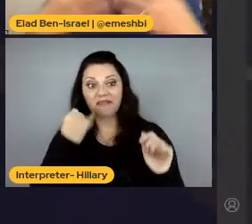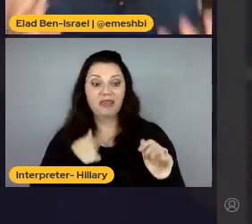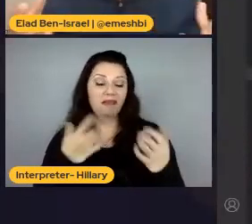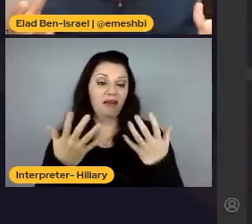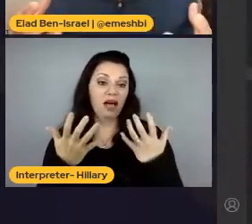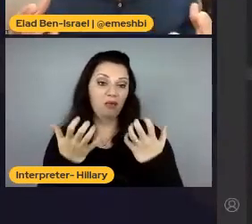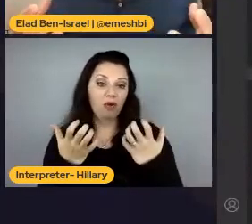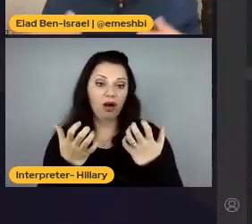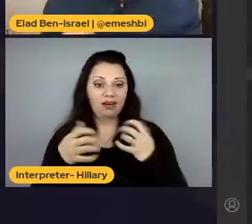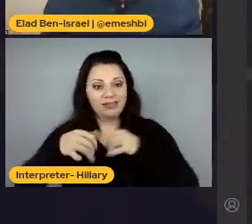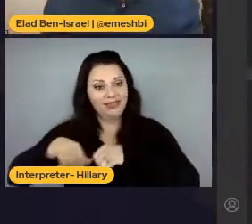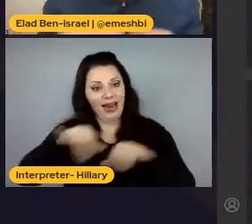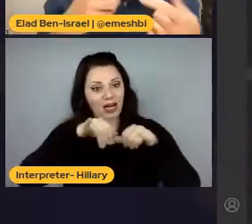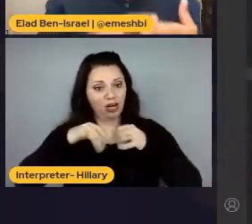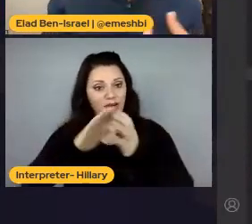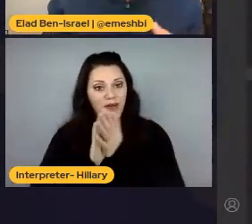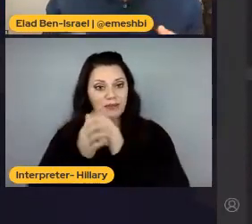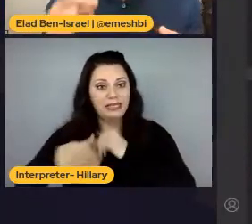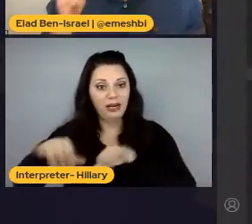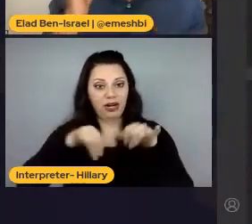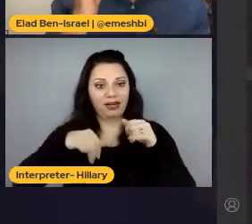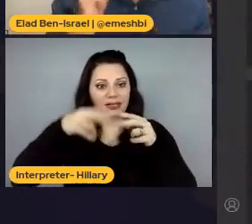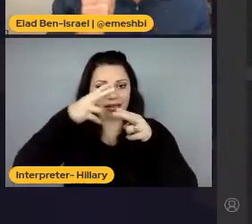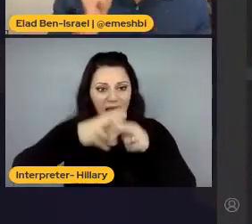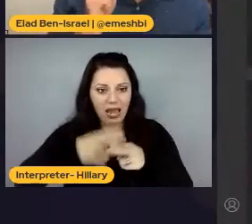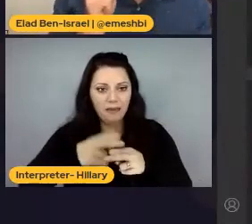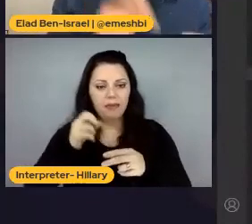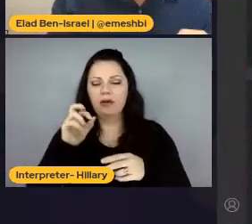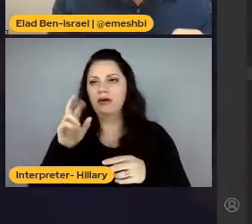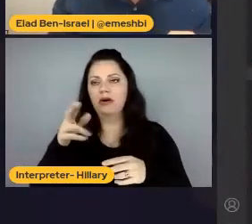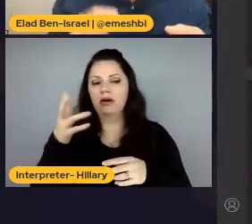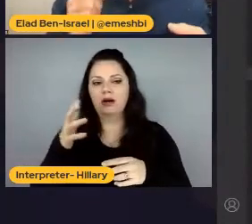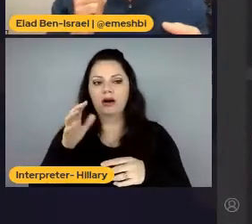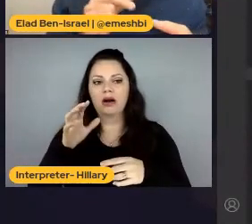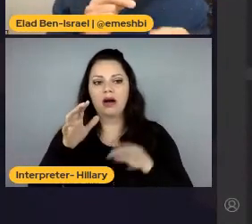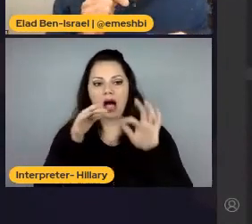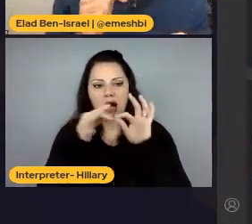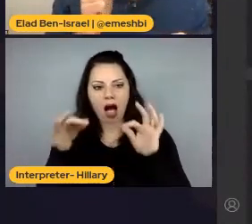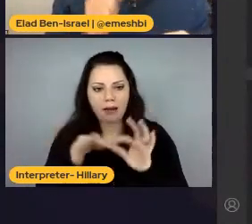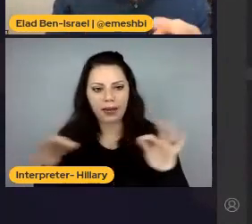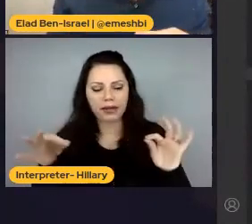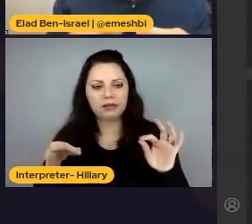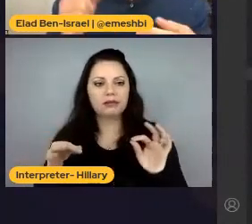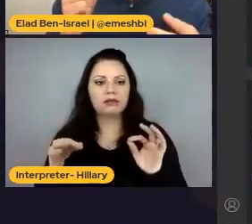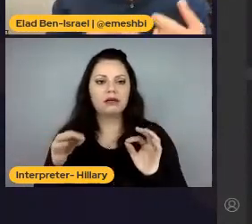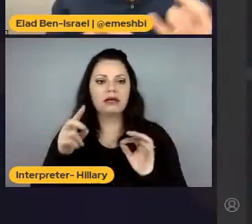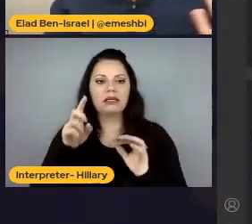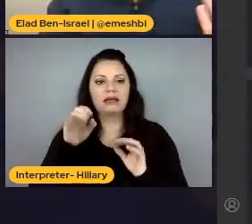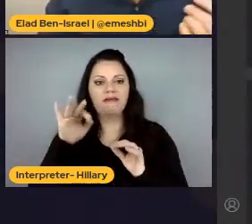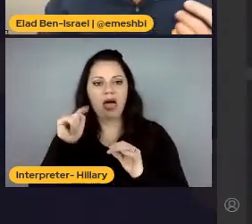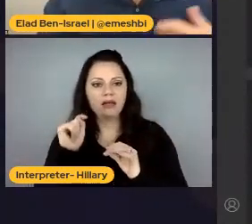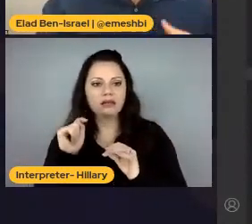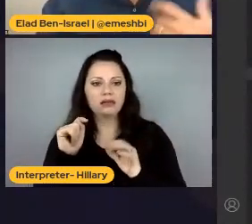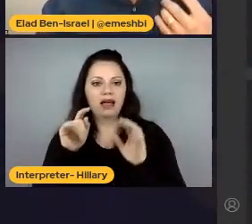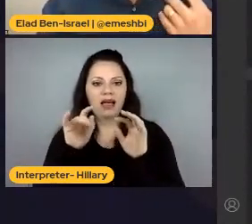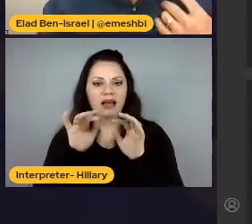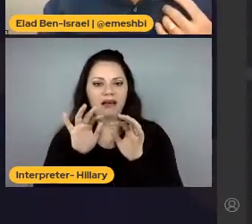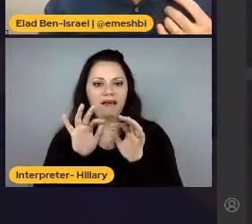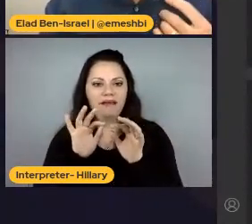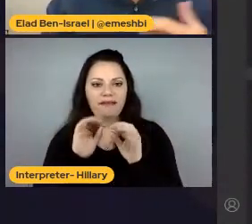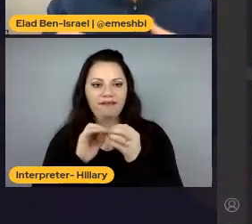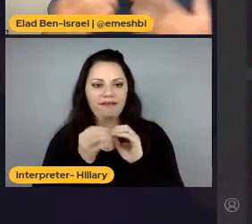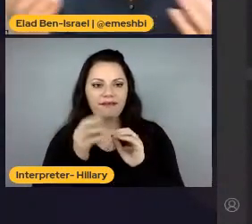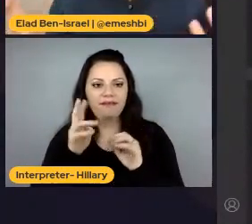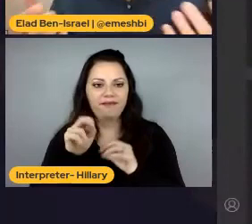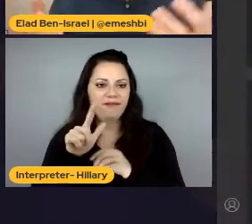to standardize some things like naming or comments and default values or whatever, right? Like if I want to